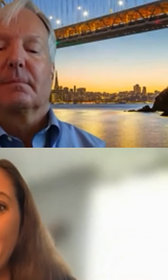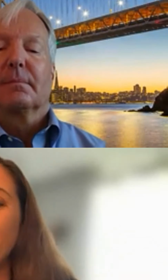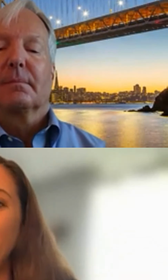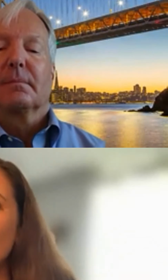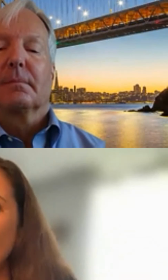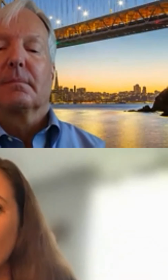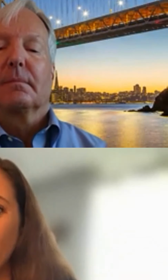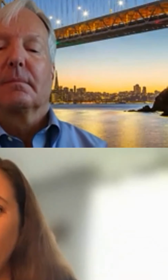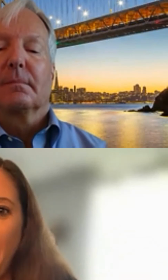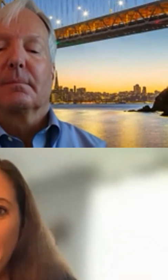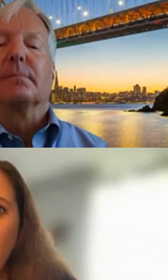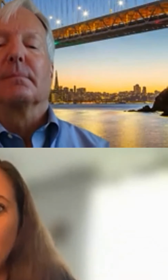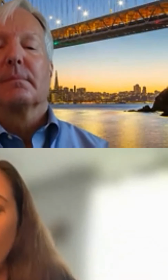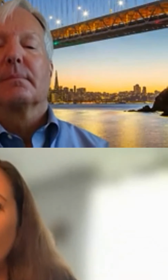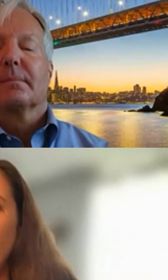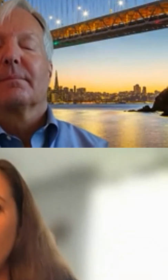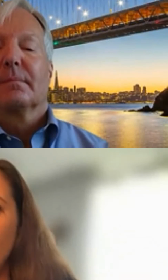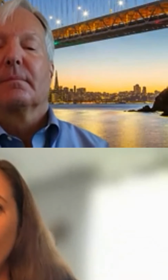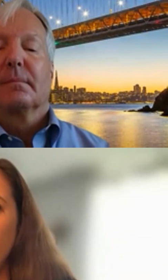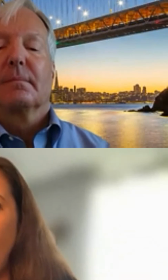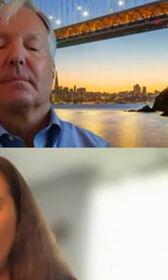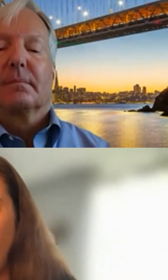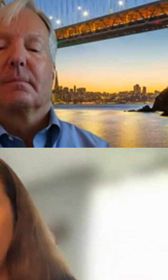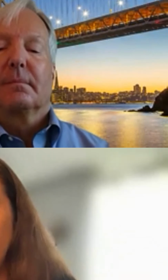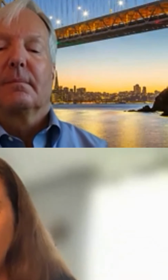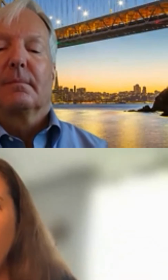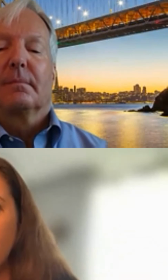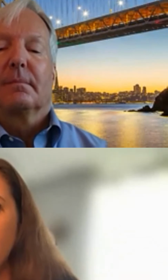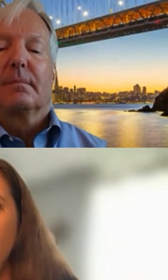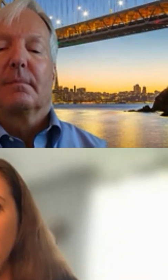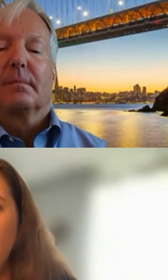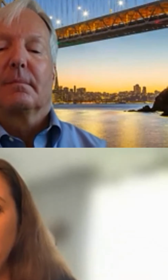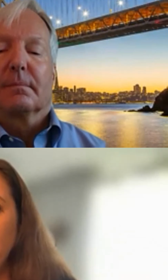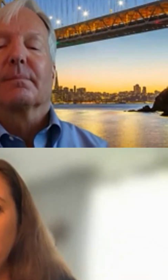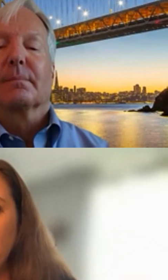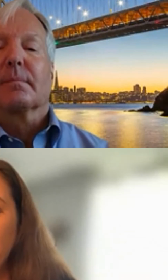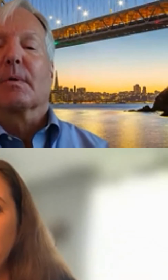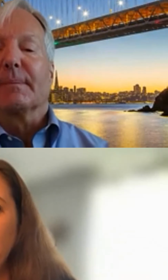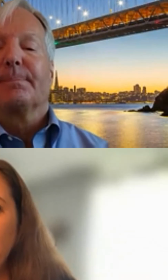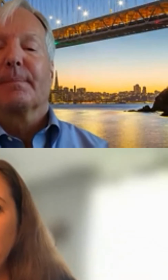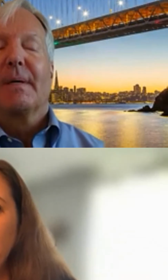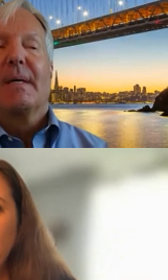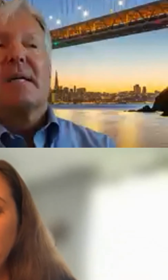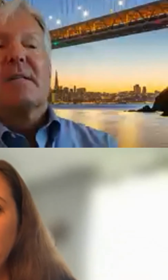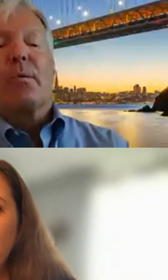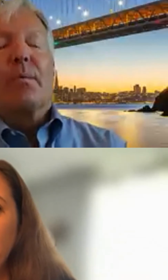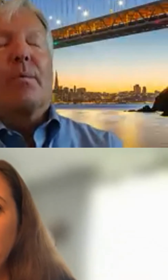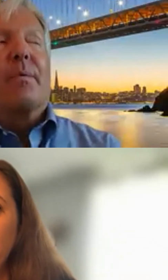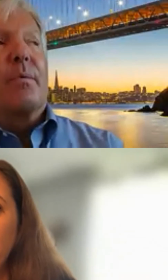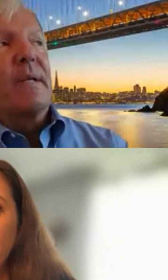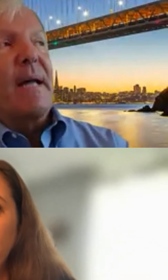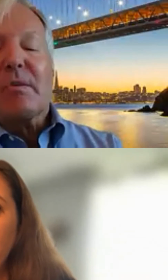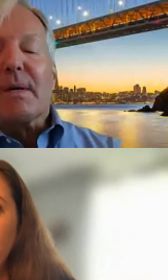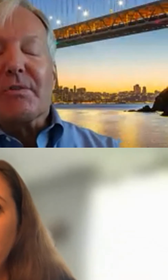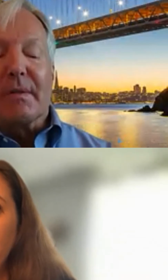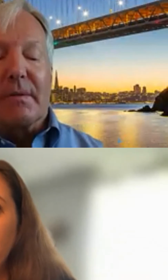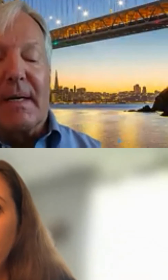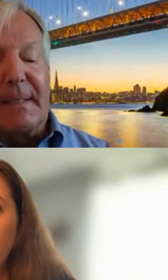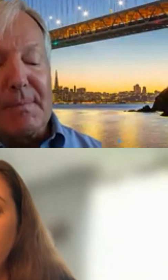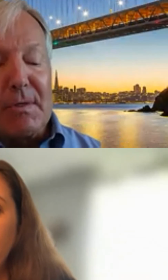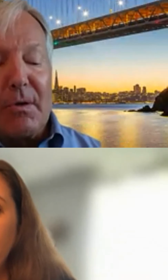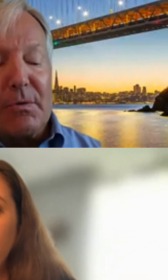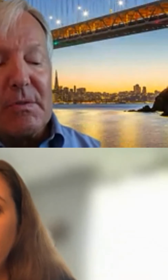colonoscopy. And it was a game changer. And that's what you guys do as a network on a daily basis. Great. So one last